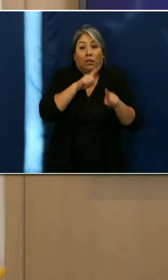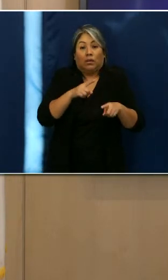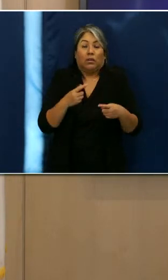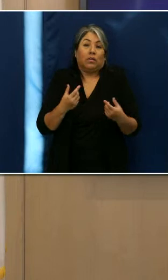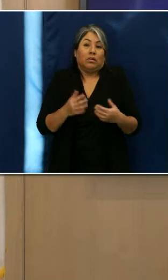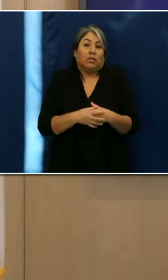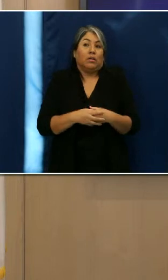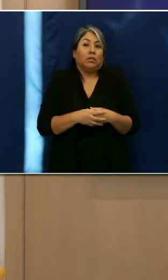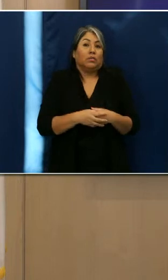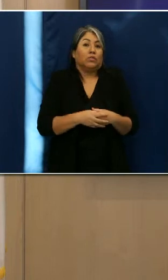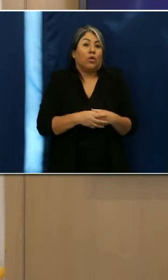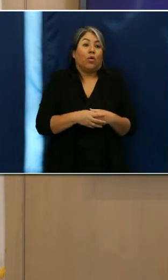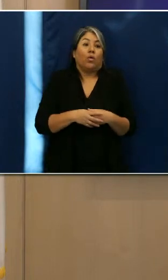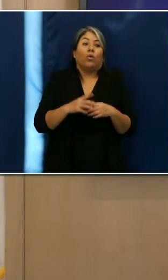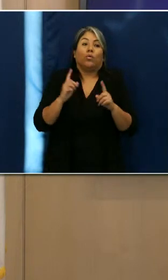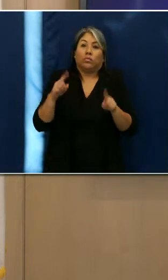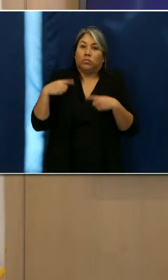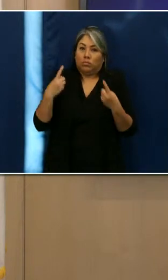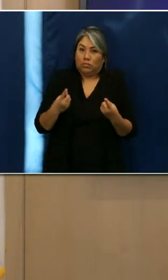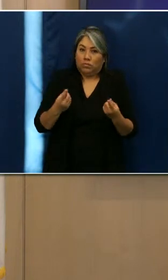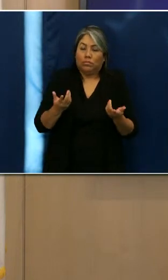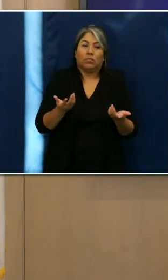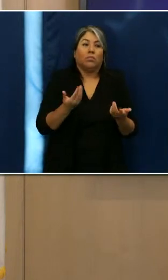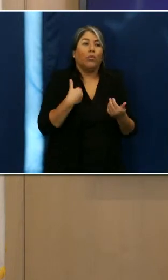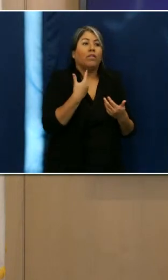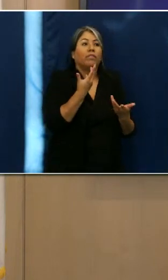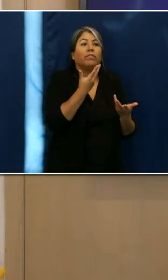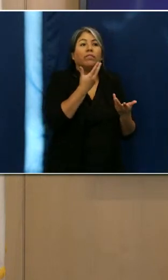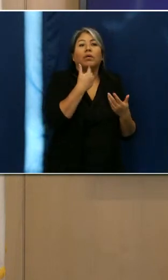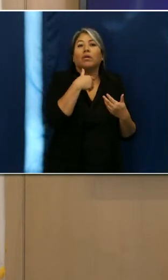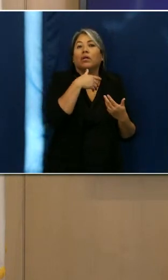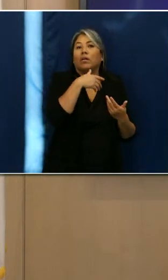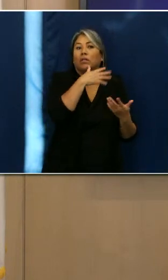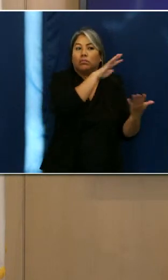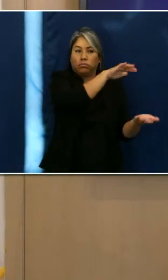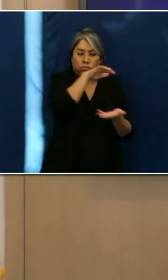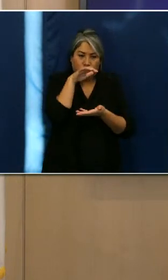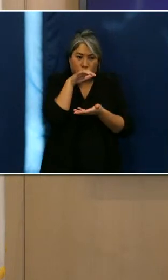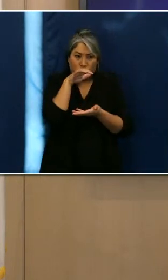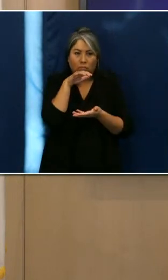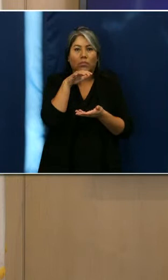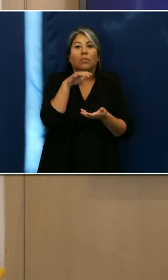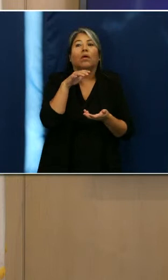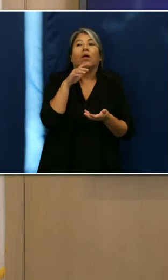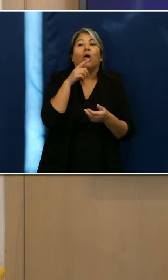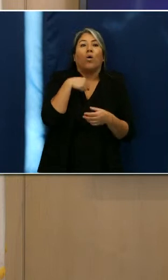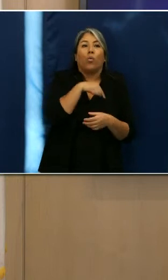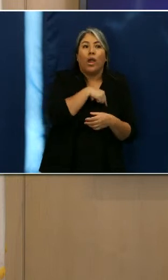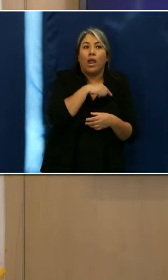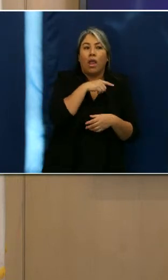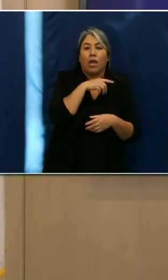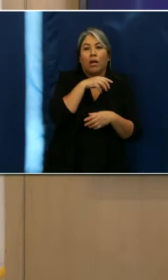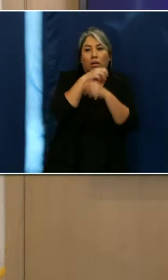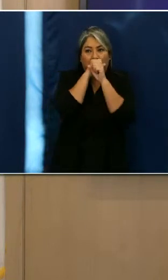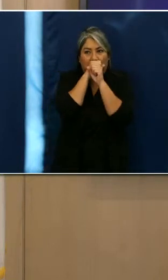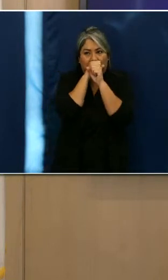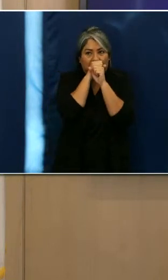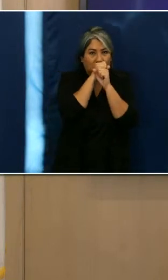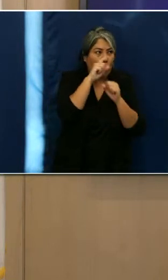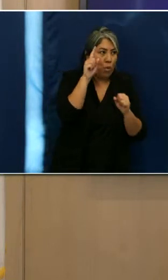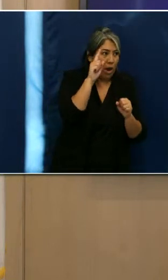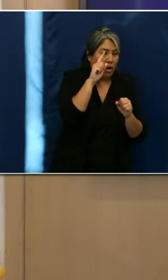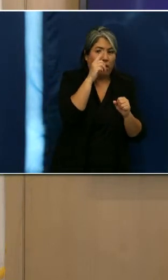having delivered to us the vaccine to very specific locations. That's why we don't mention where they are, because they are under lock and key and